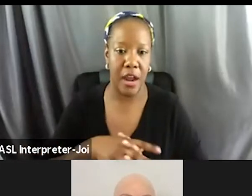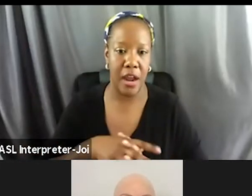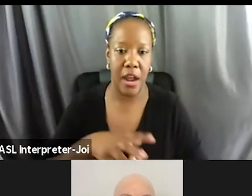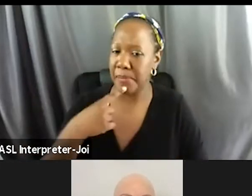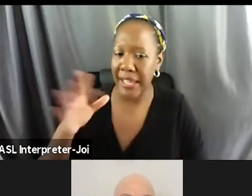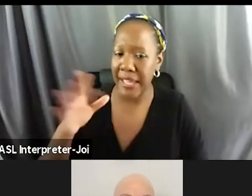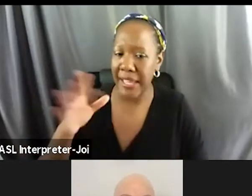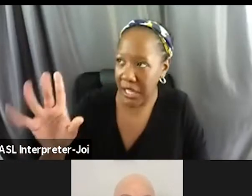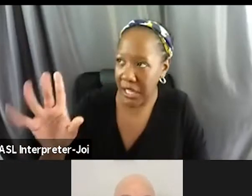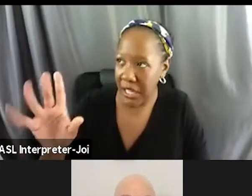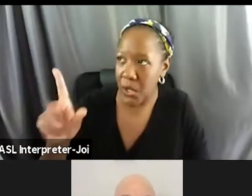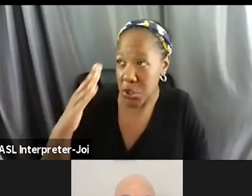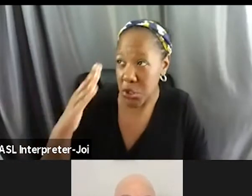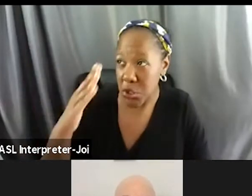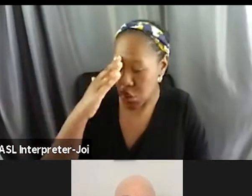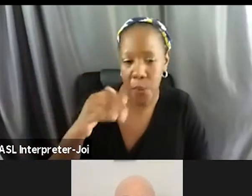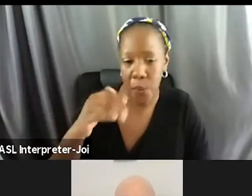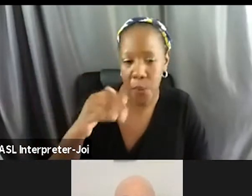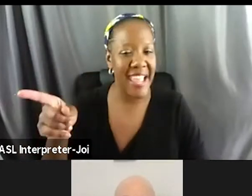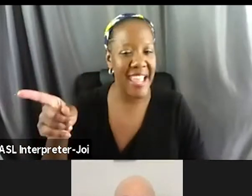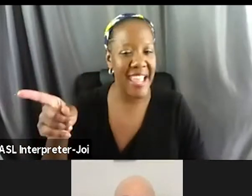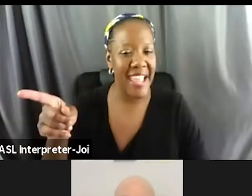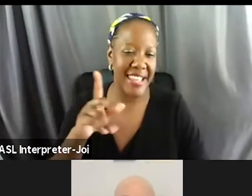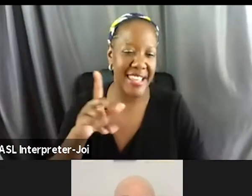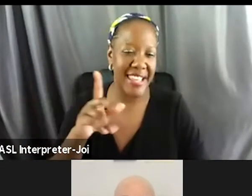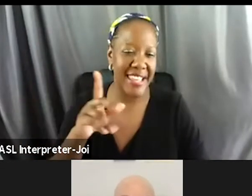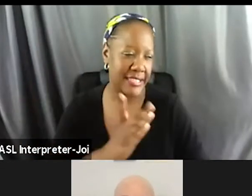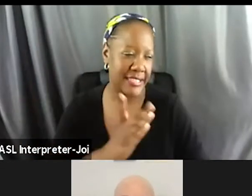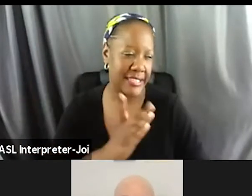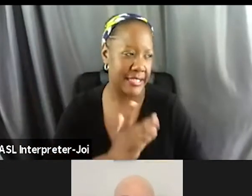this. Yeah. He gets a little personal.